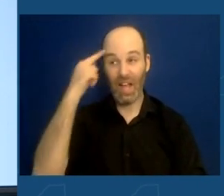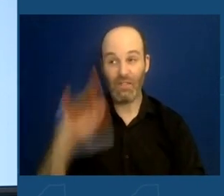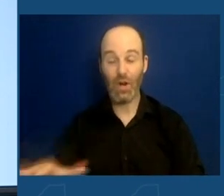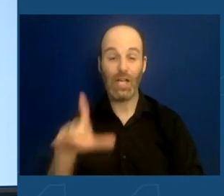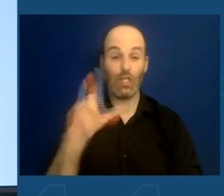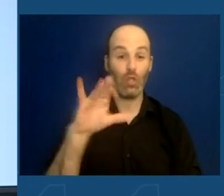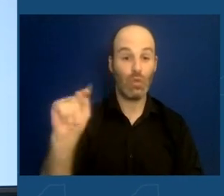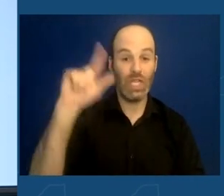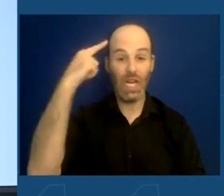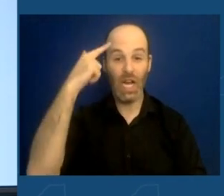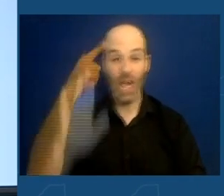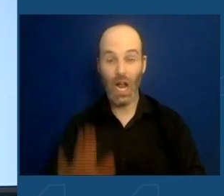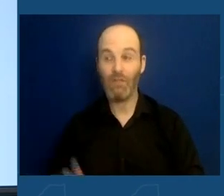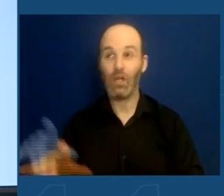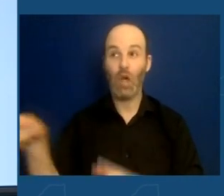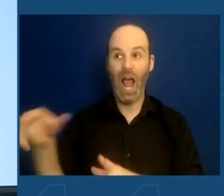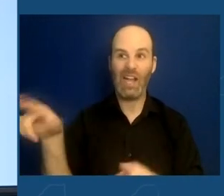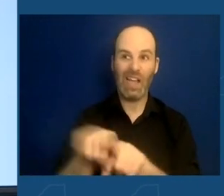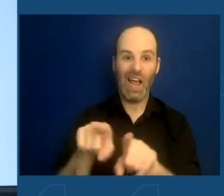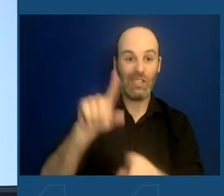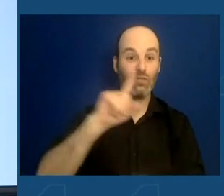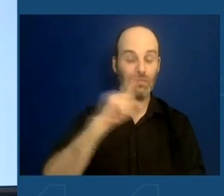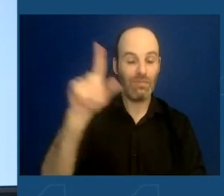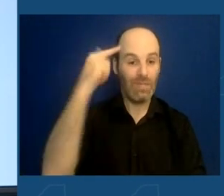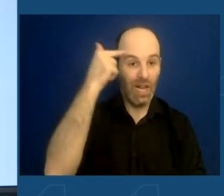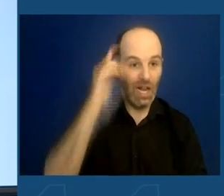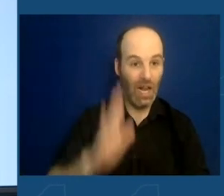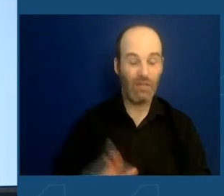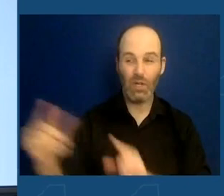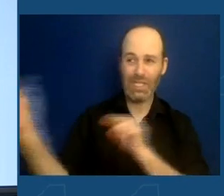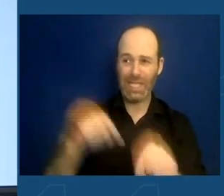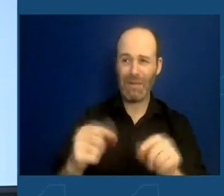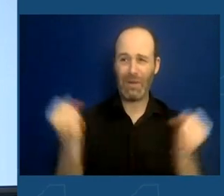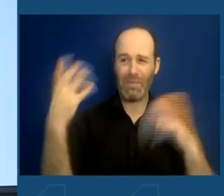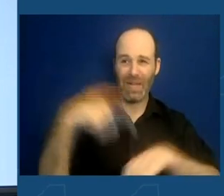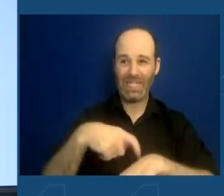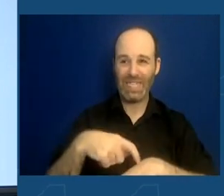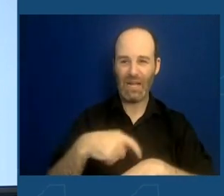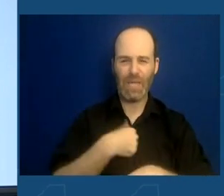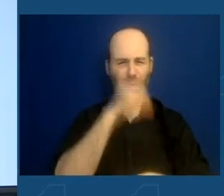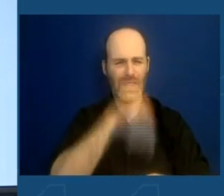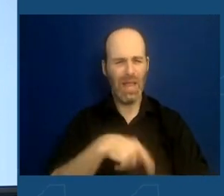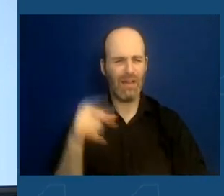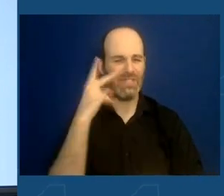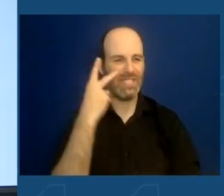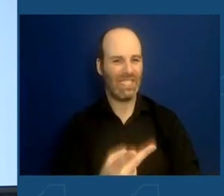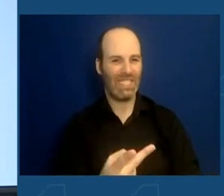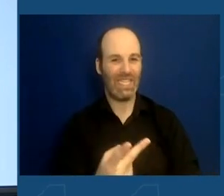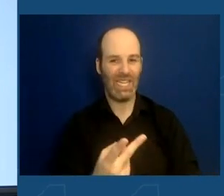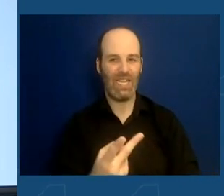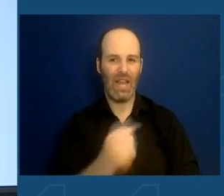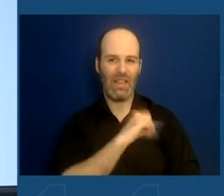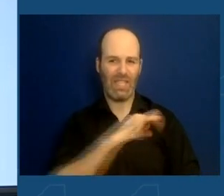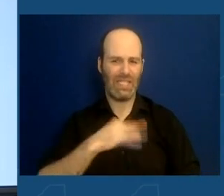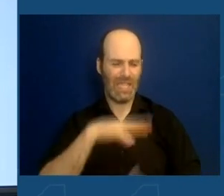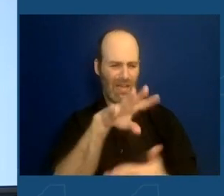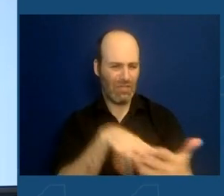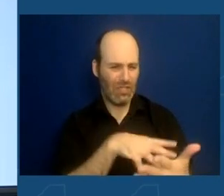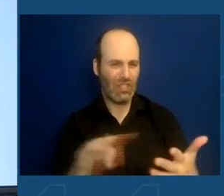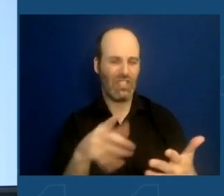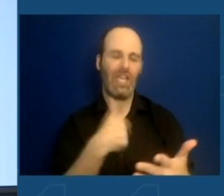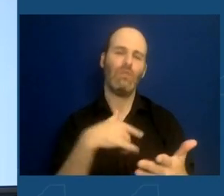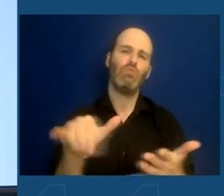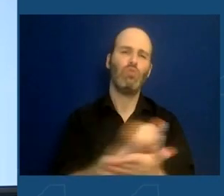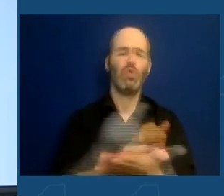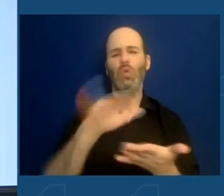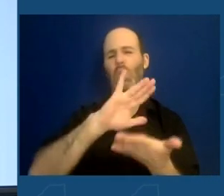been here so many times. I would love to see the stat sheet to see New York City aside, because there's more people there, more municipalities,